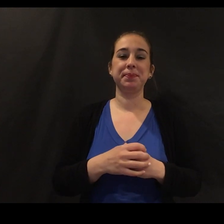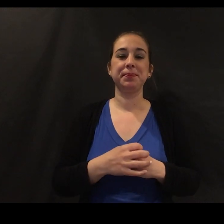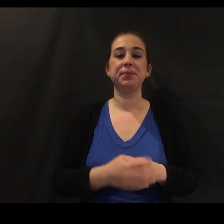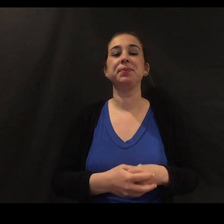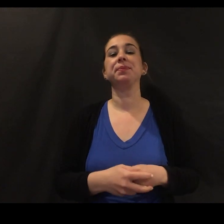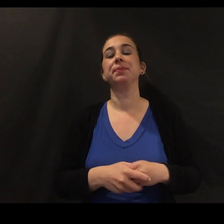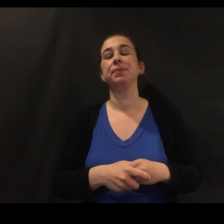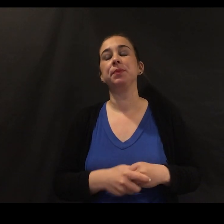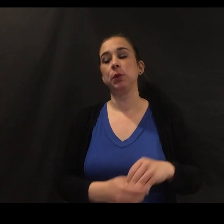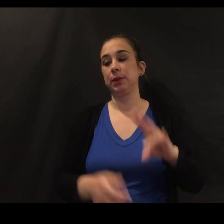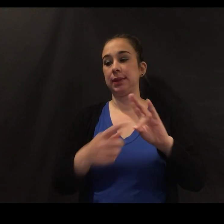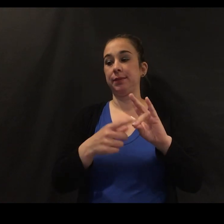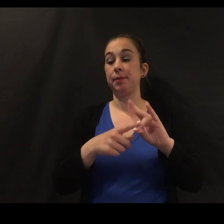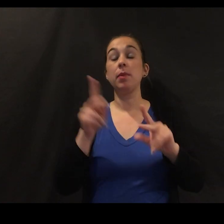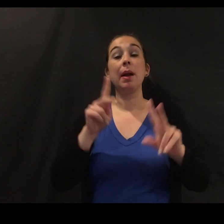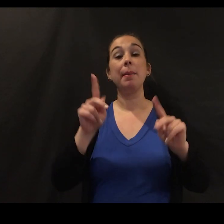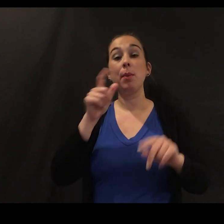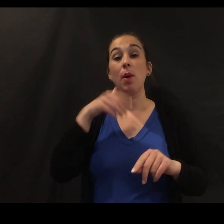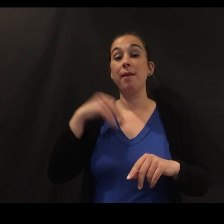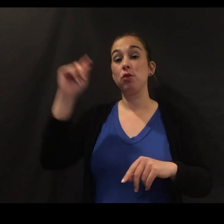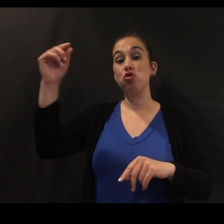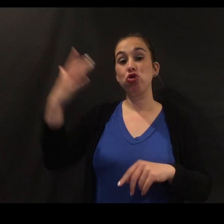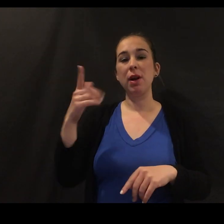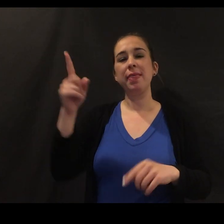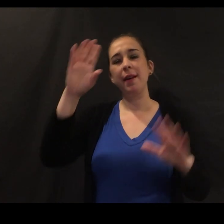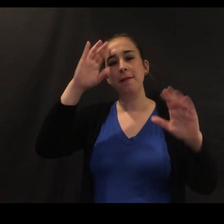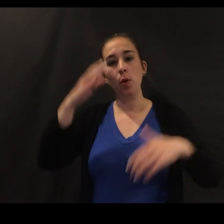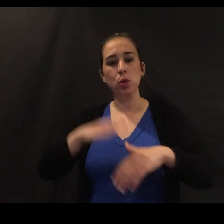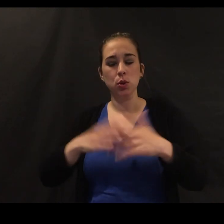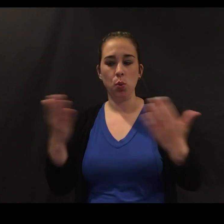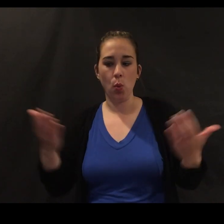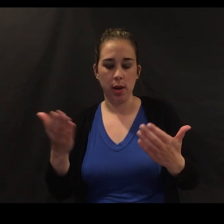Yes. Gracious people focus on what?